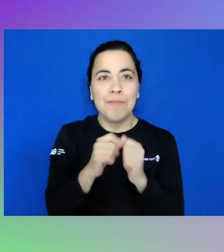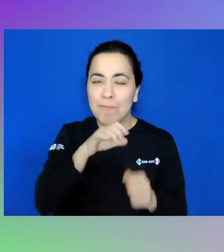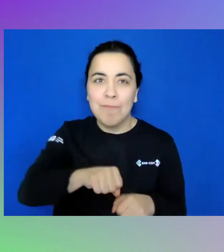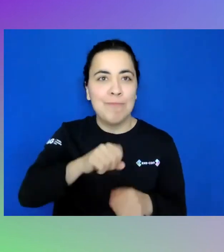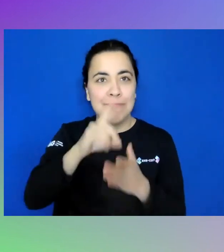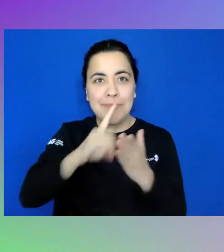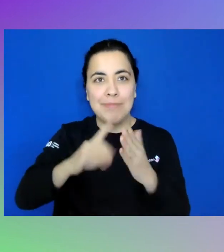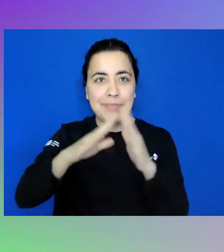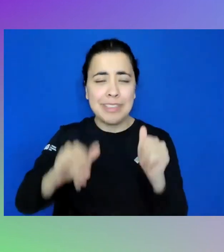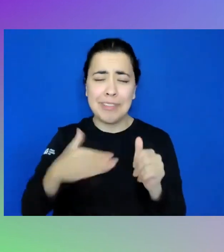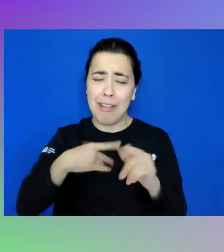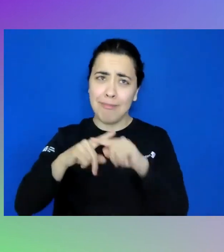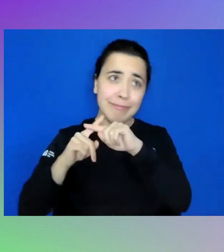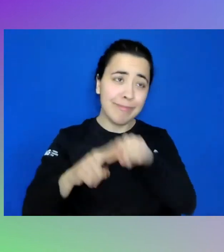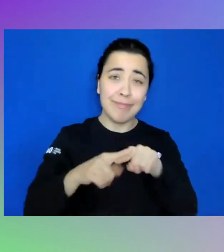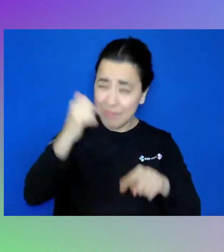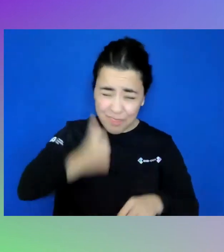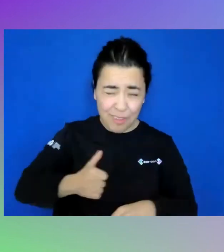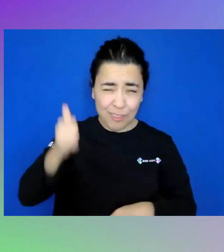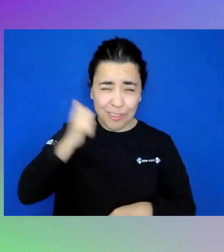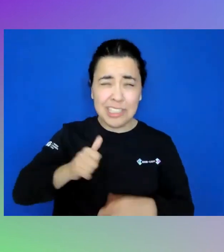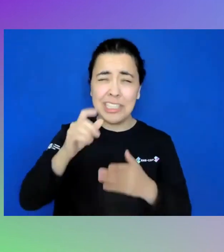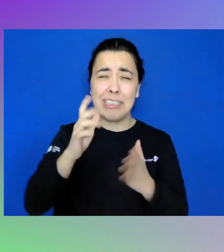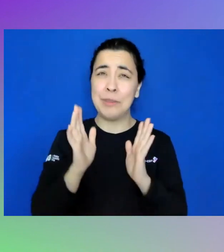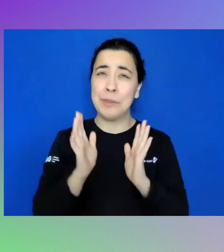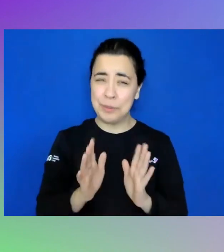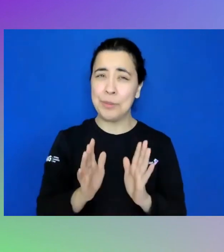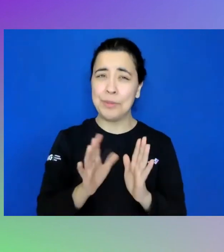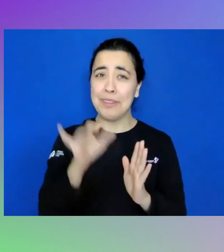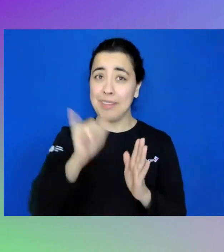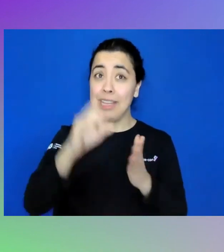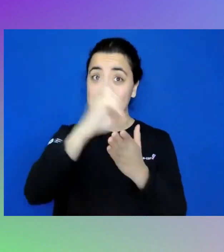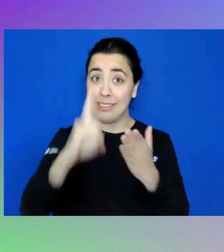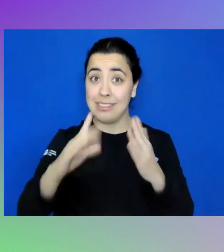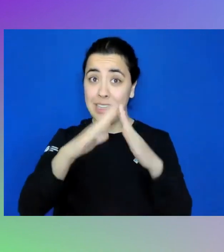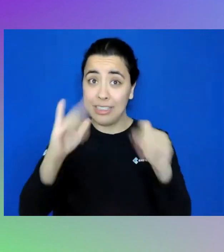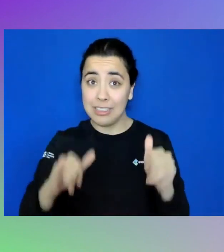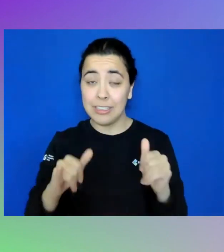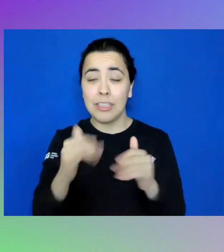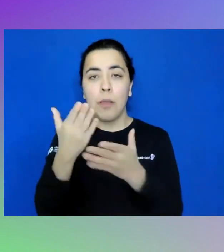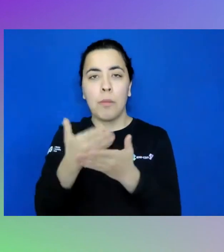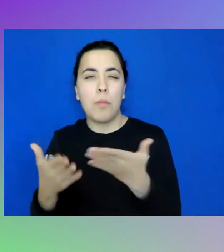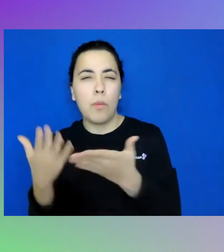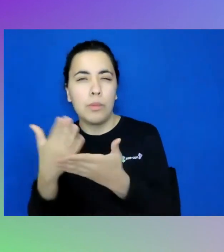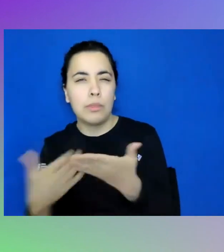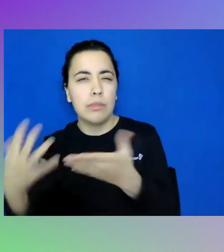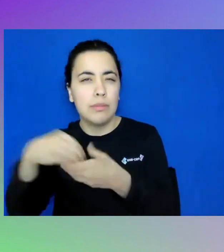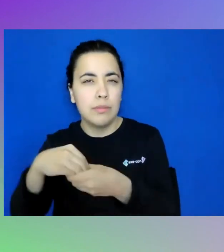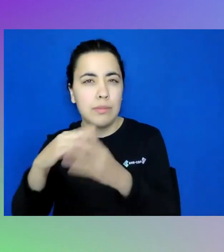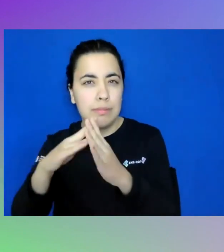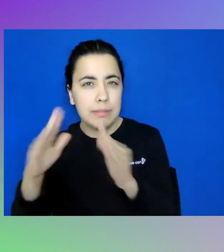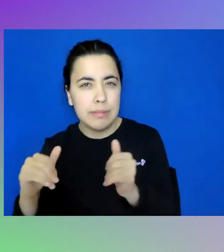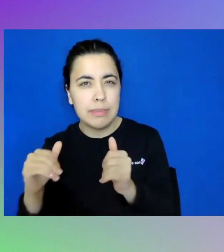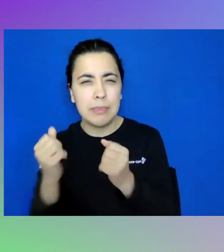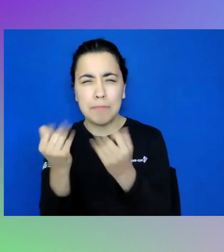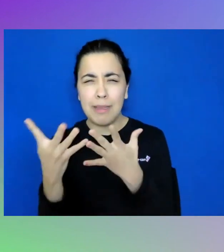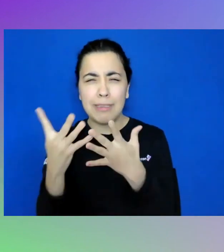I rely on a day-to-day basis is a design system, a component system that has so many of